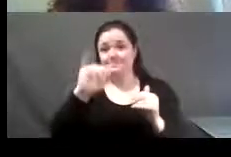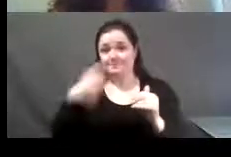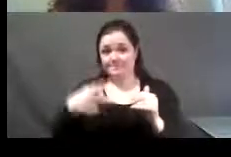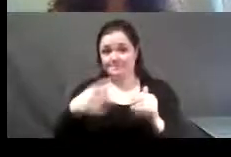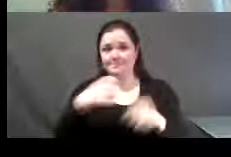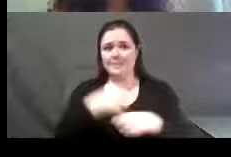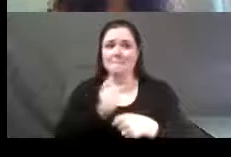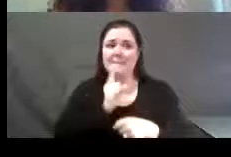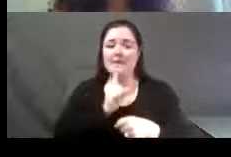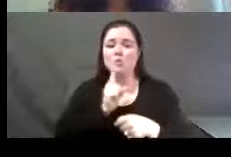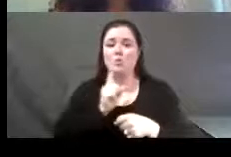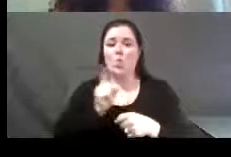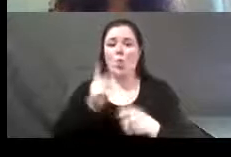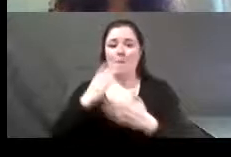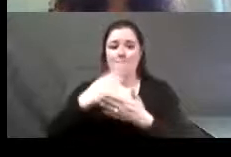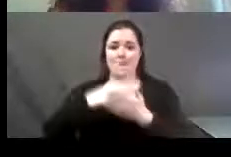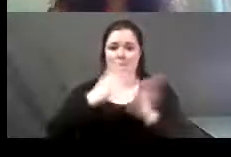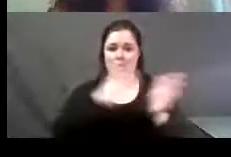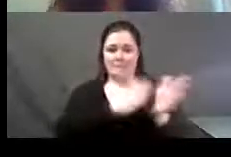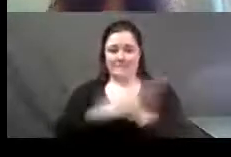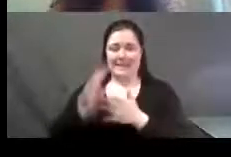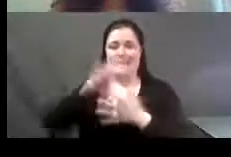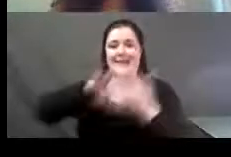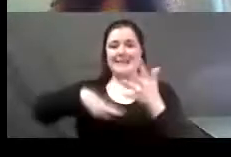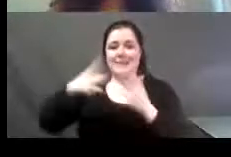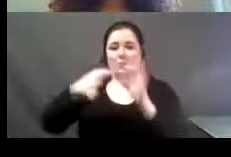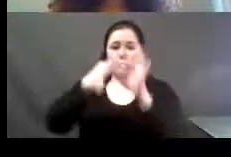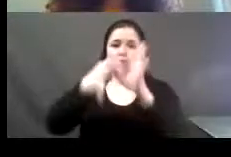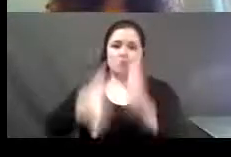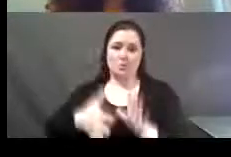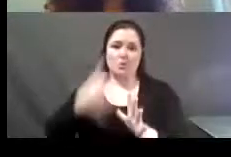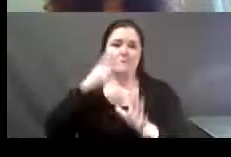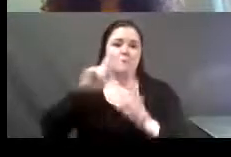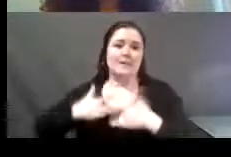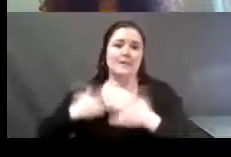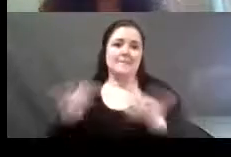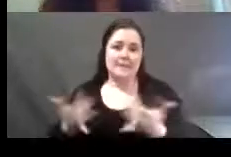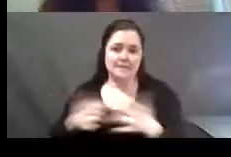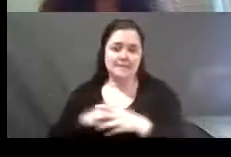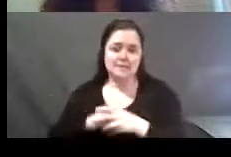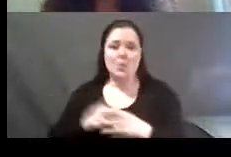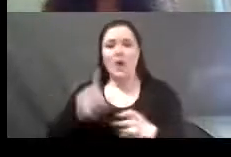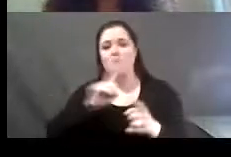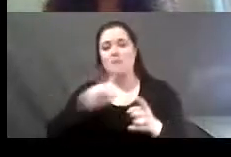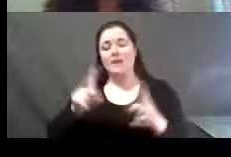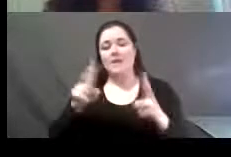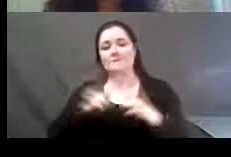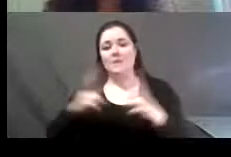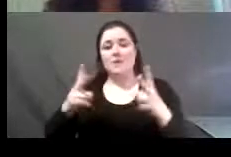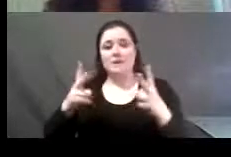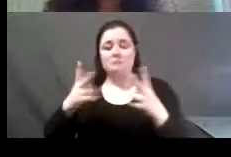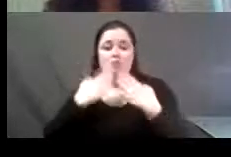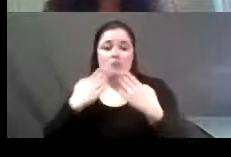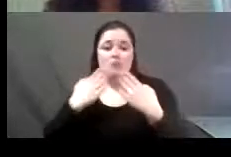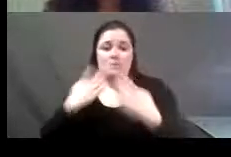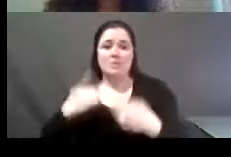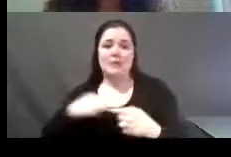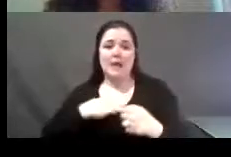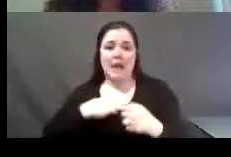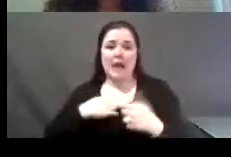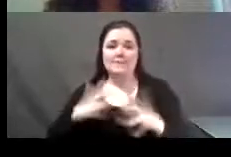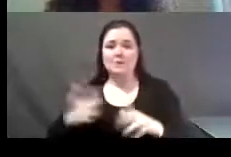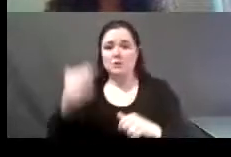you budget and schedule interpreters at events. So I'm really grateful that I